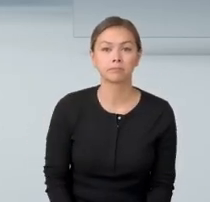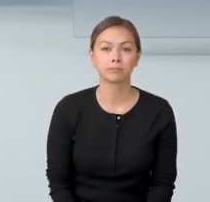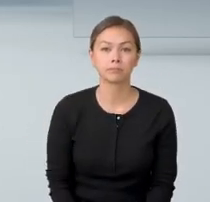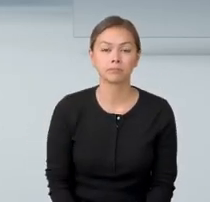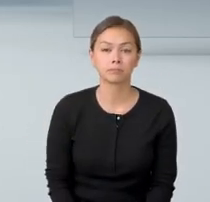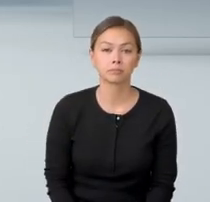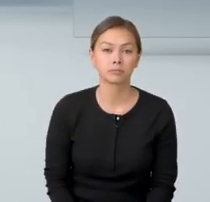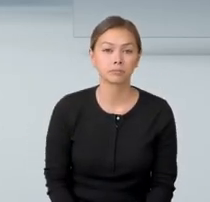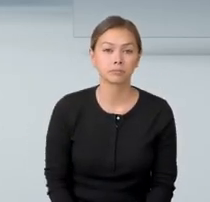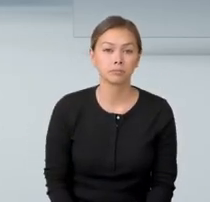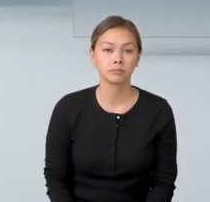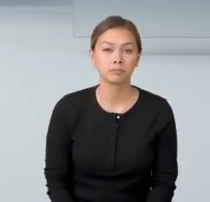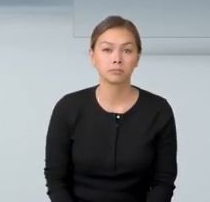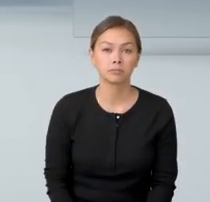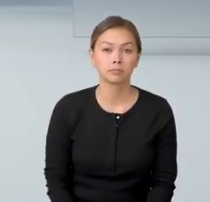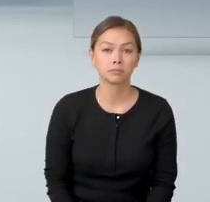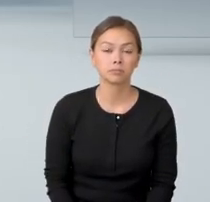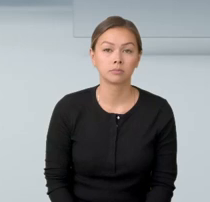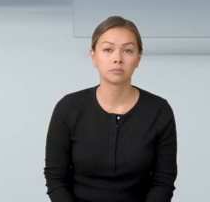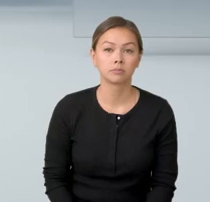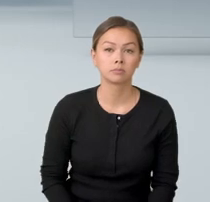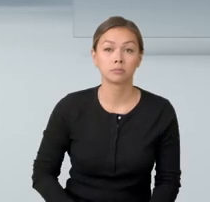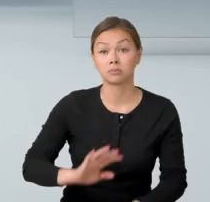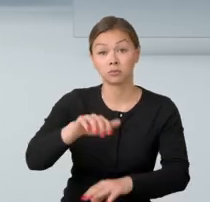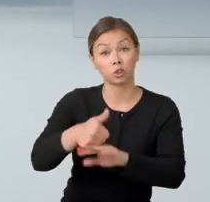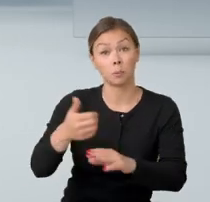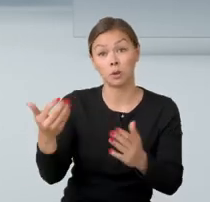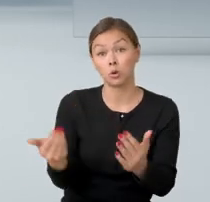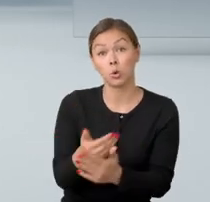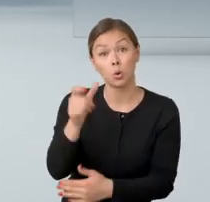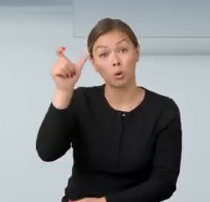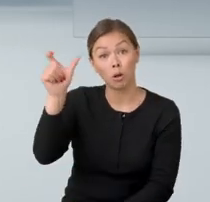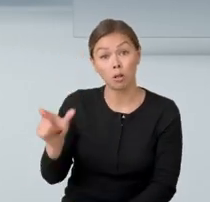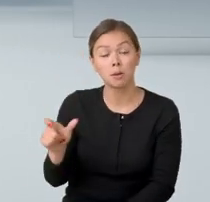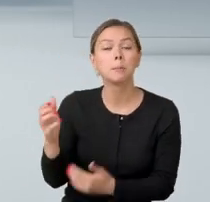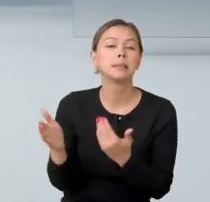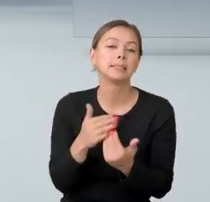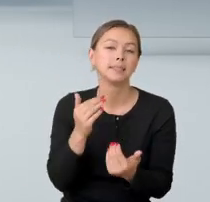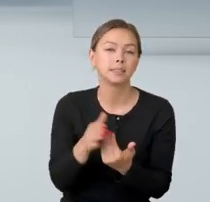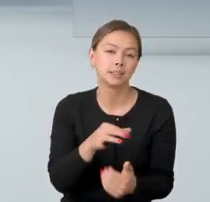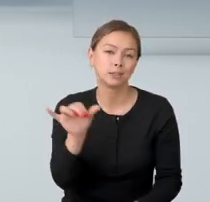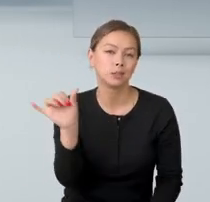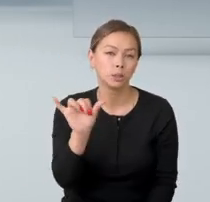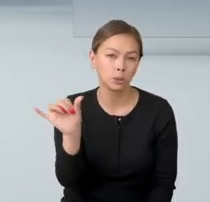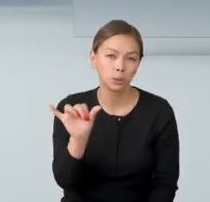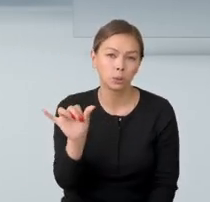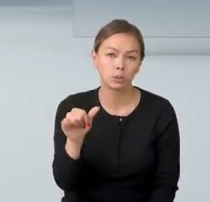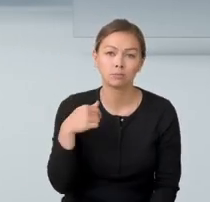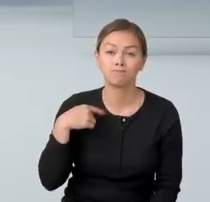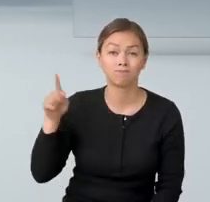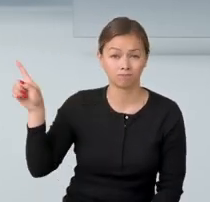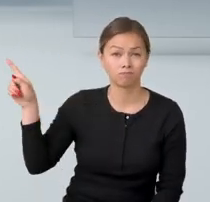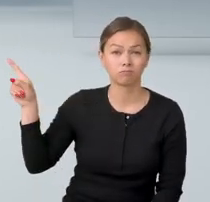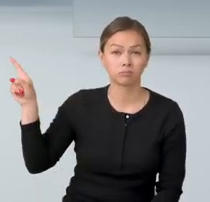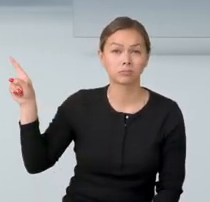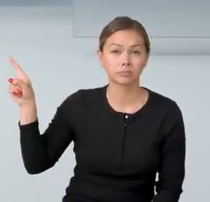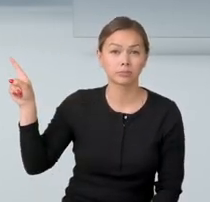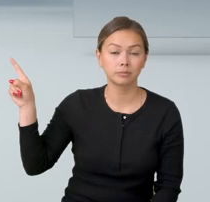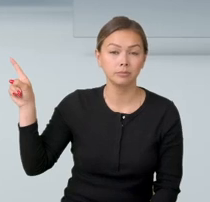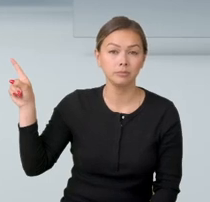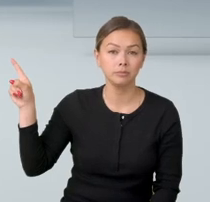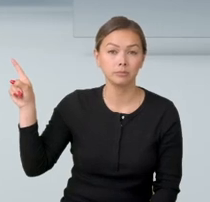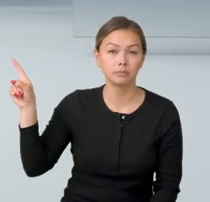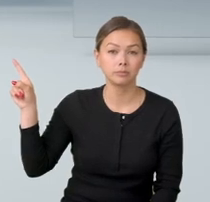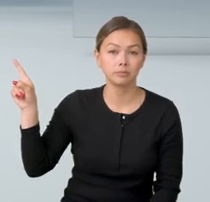native columns to use it um as you can see it's very easy to create a new column uh when